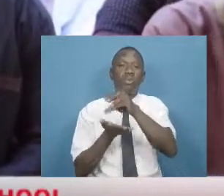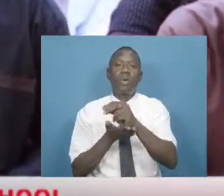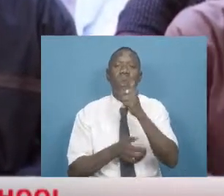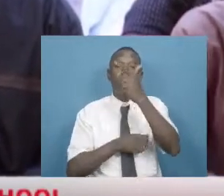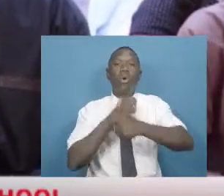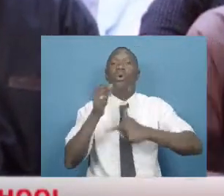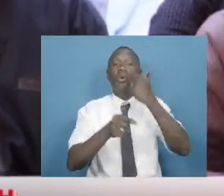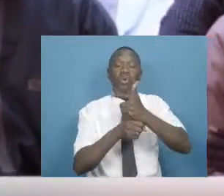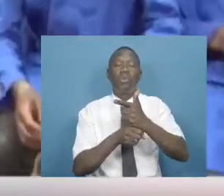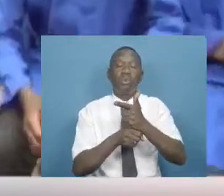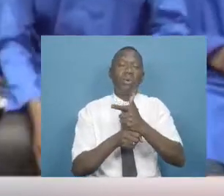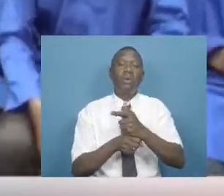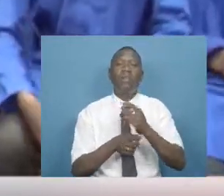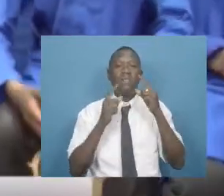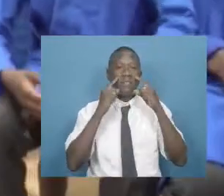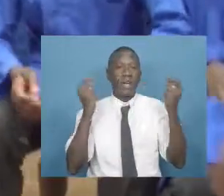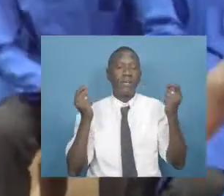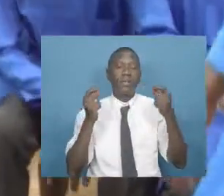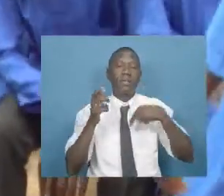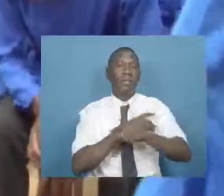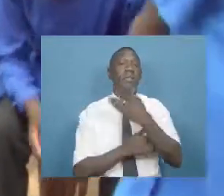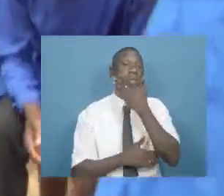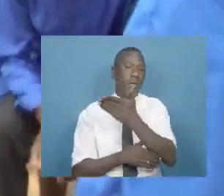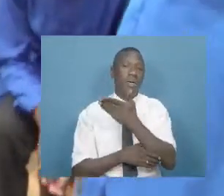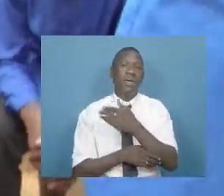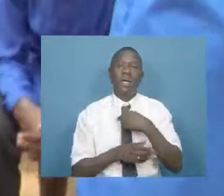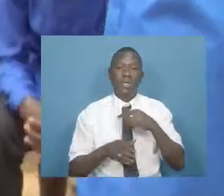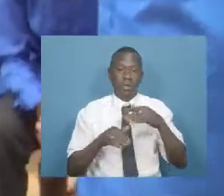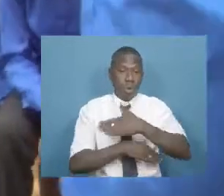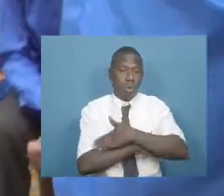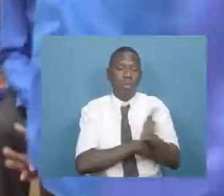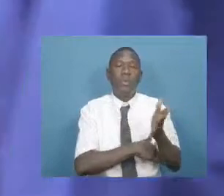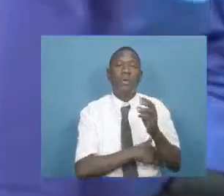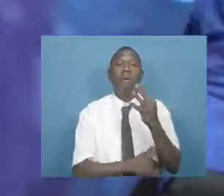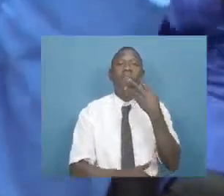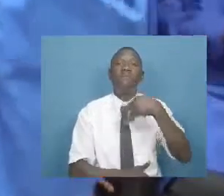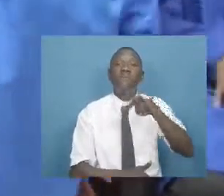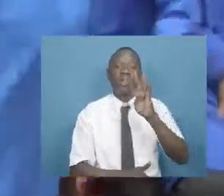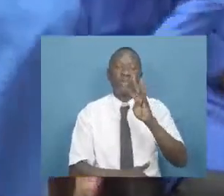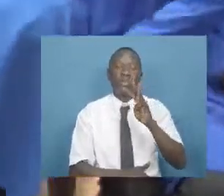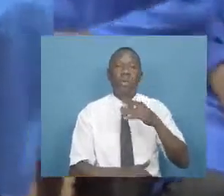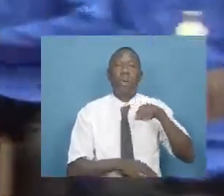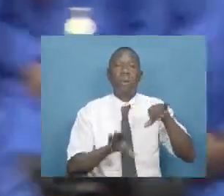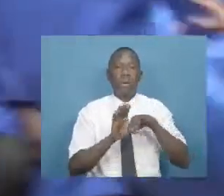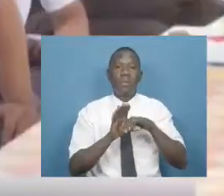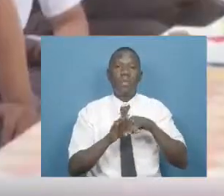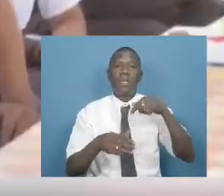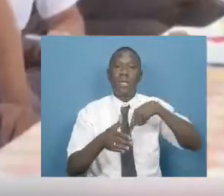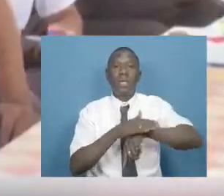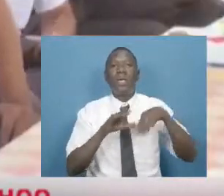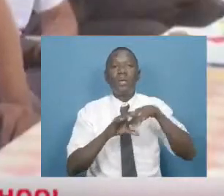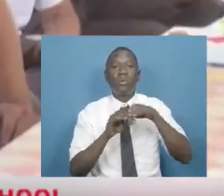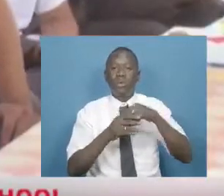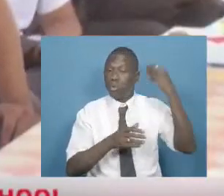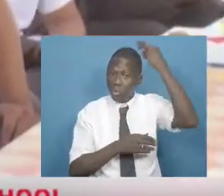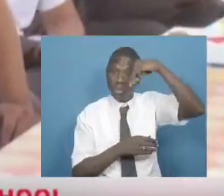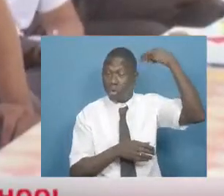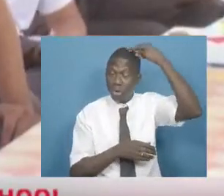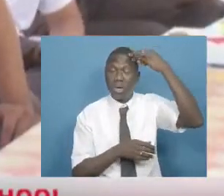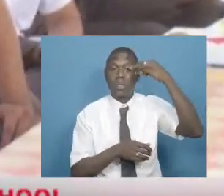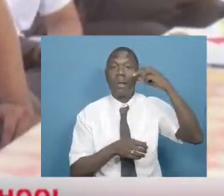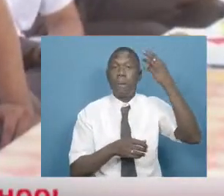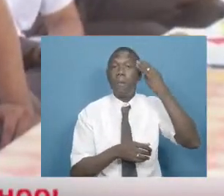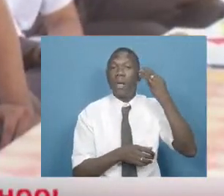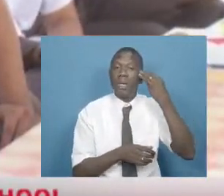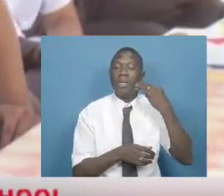in France. At the inauguration, 14 of its members, including Moroccans, Malians, and Gambians, attended the